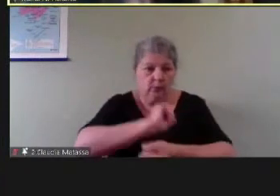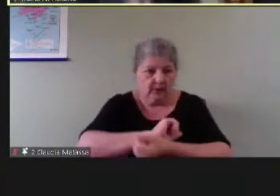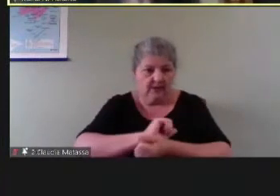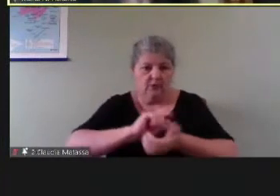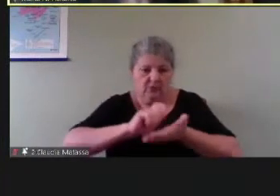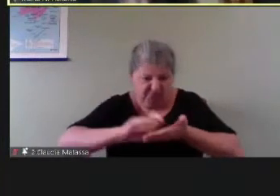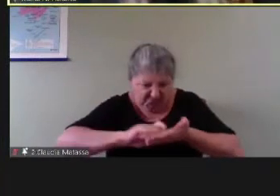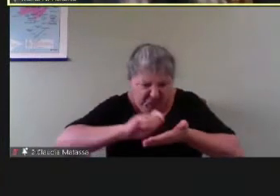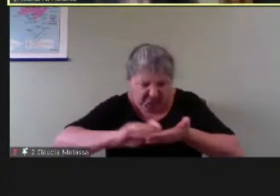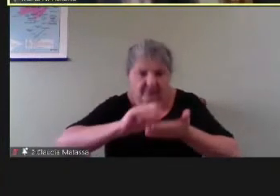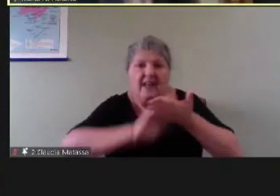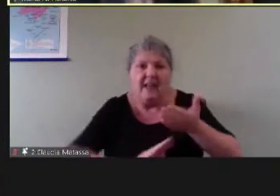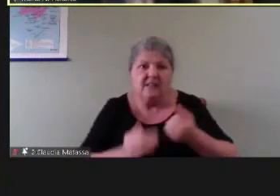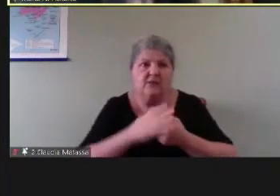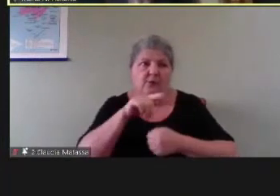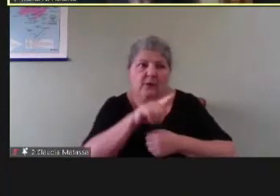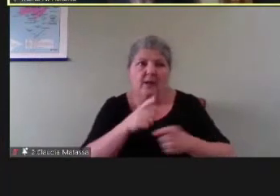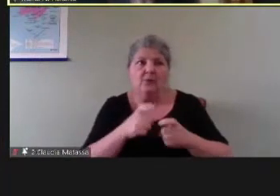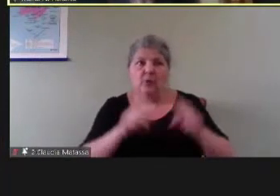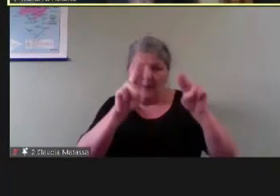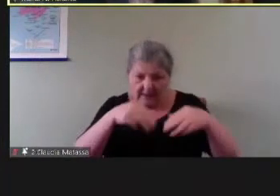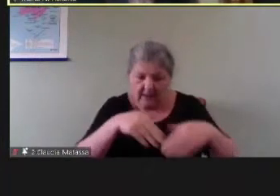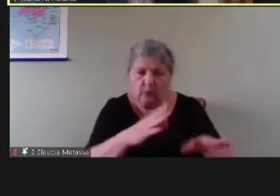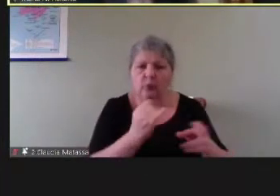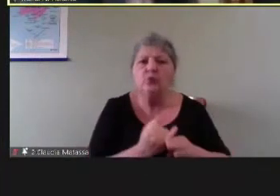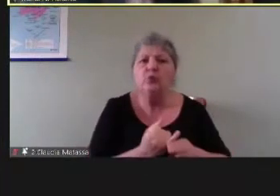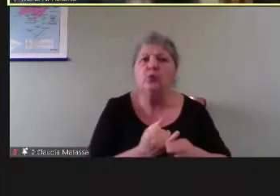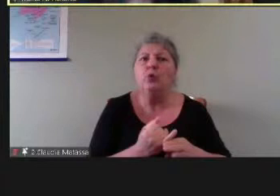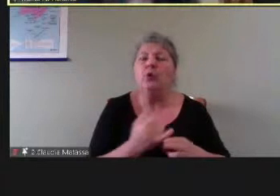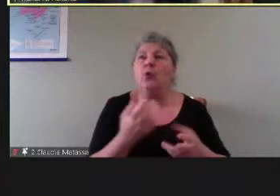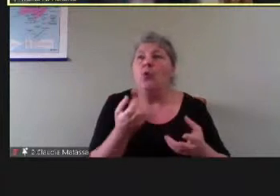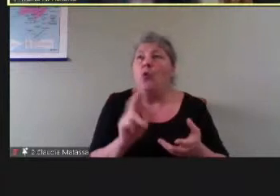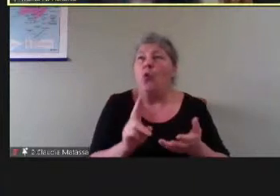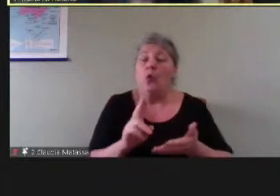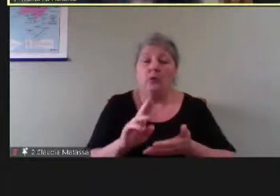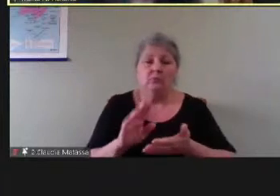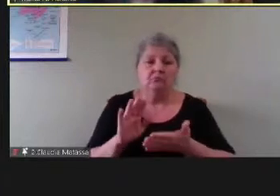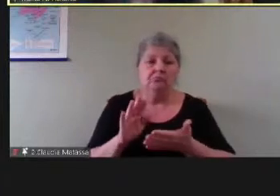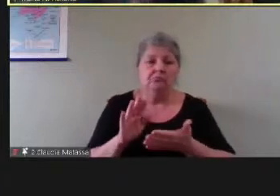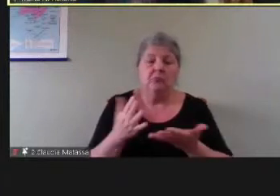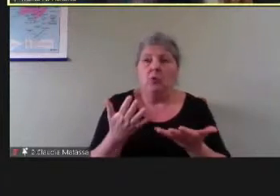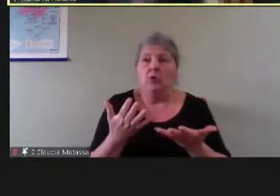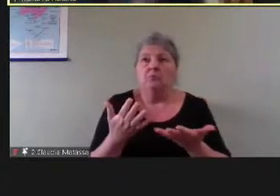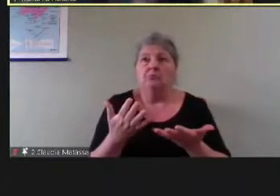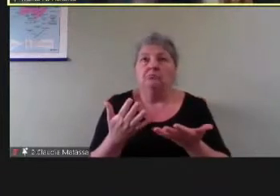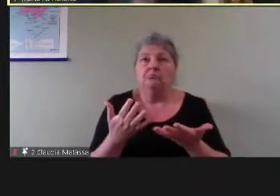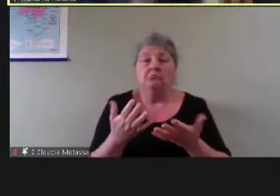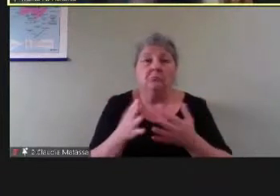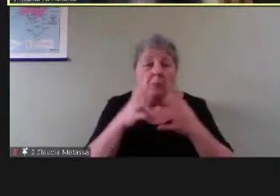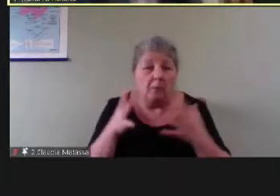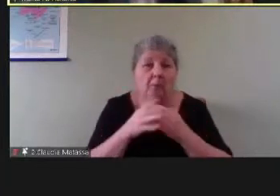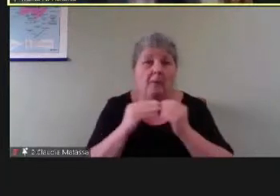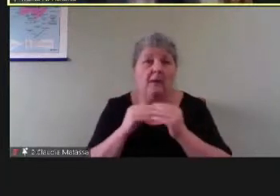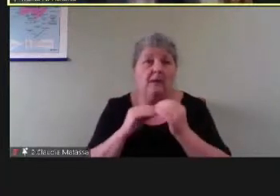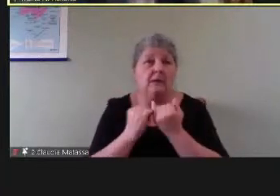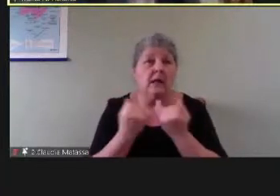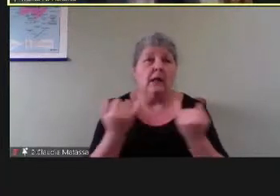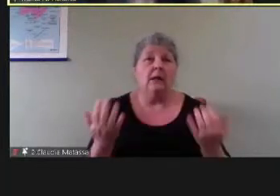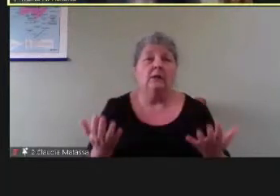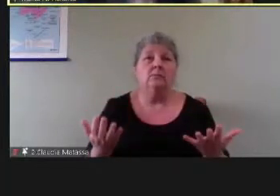school, or provide actually rather significant